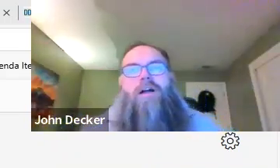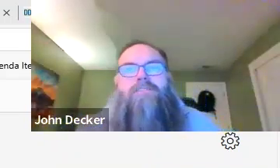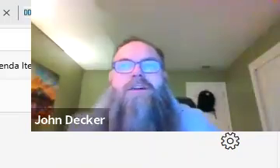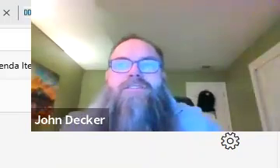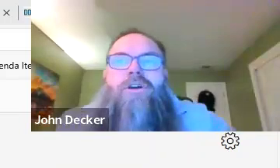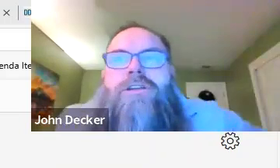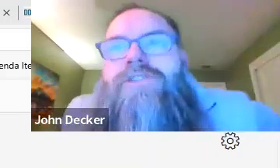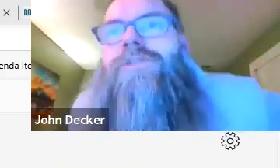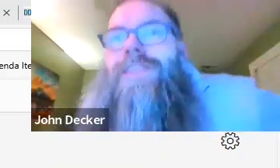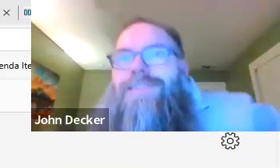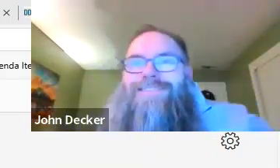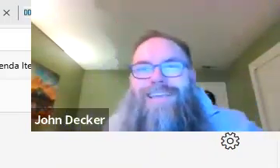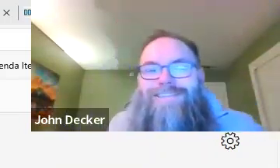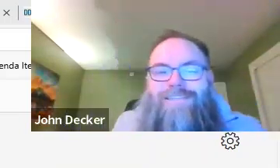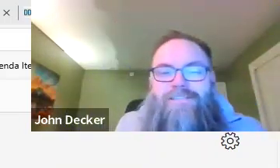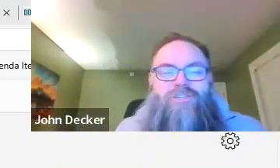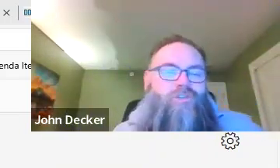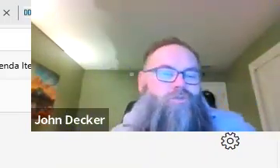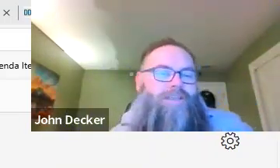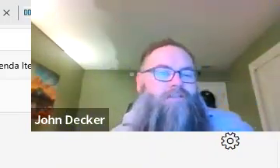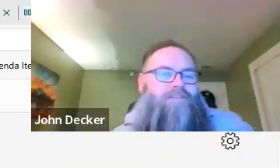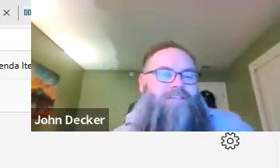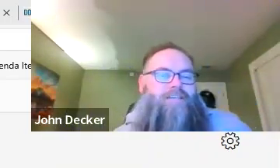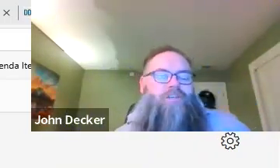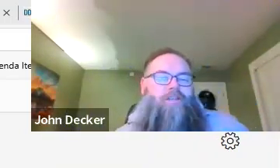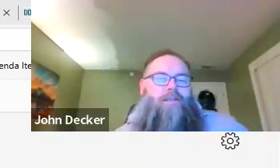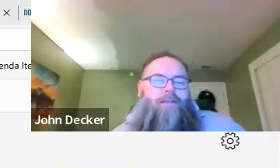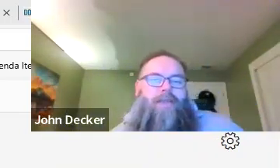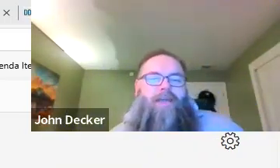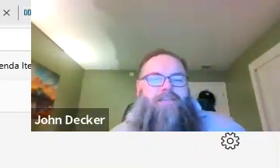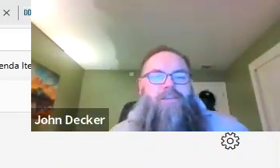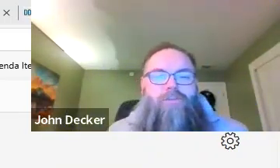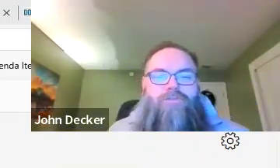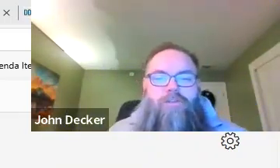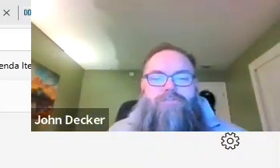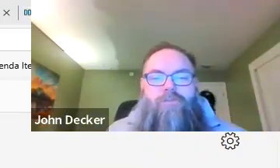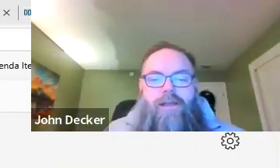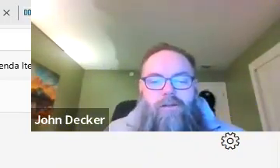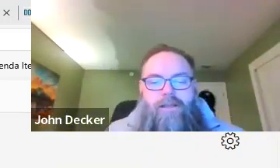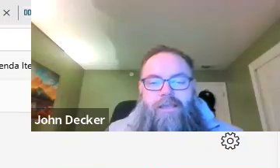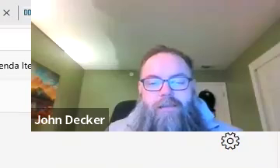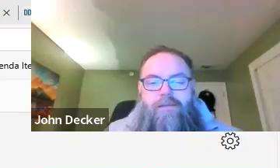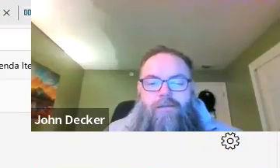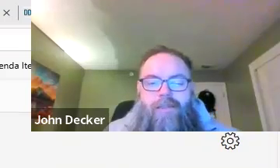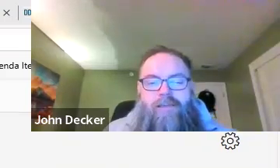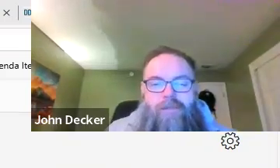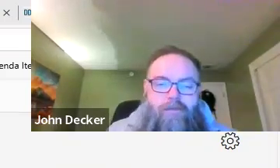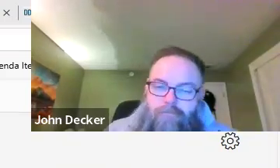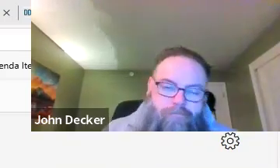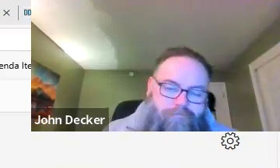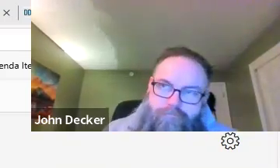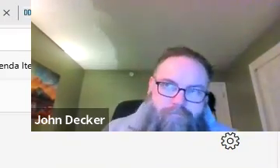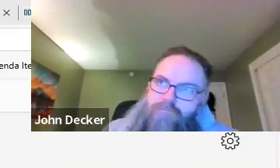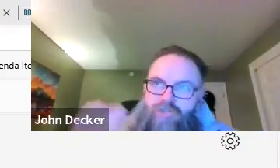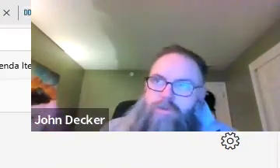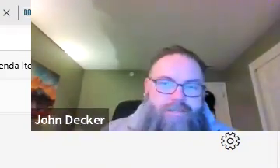So the clock does not start until the state sends you an invitation as a new service provider. And again, that could